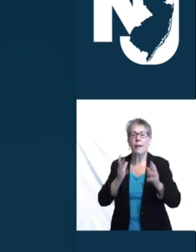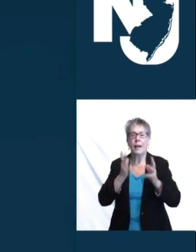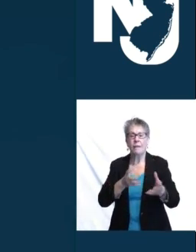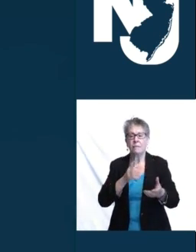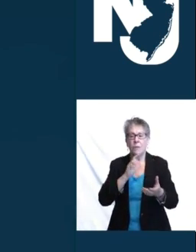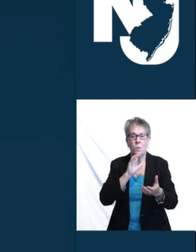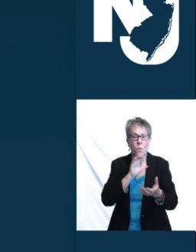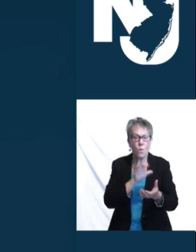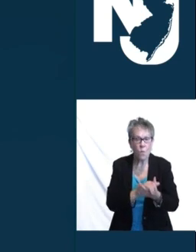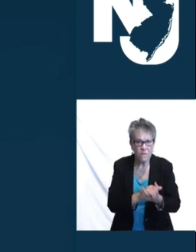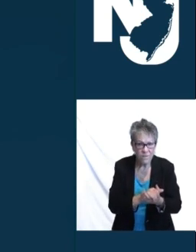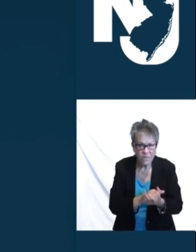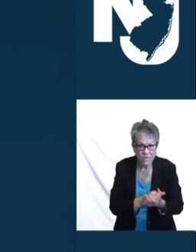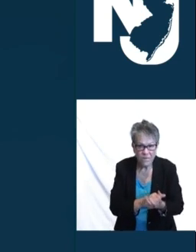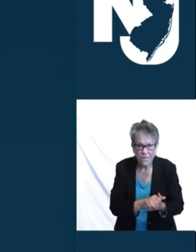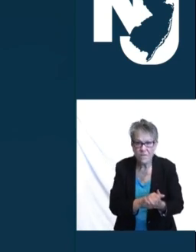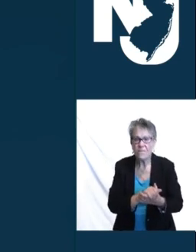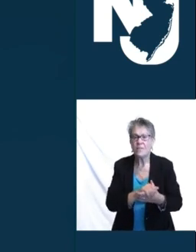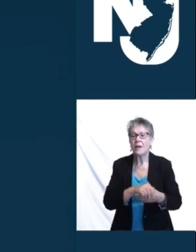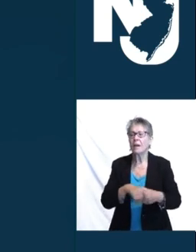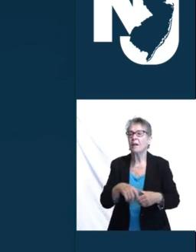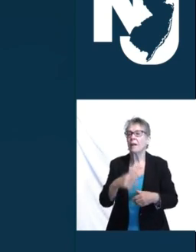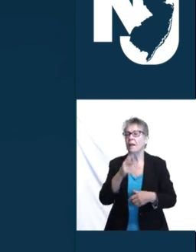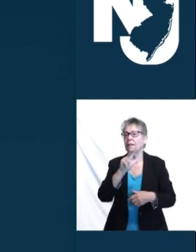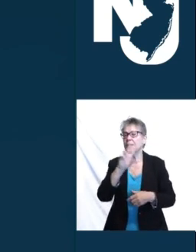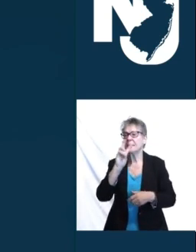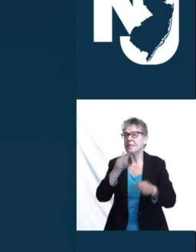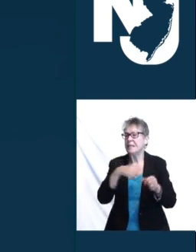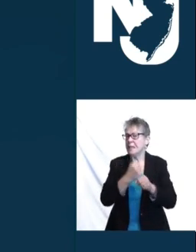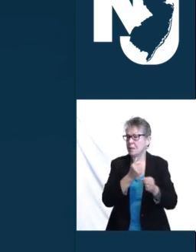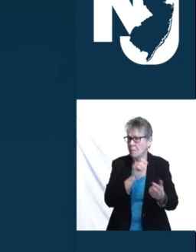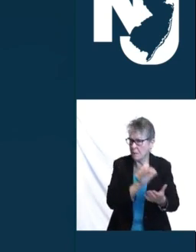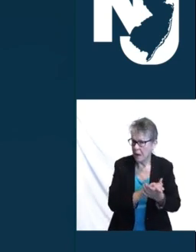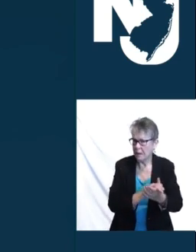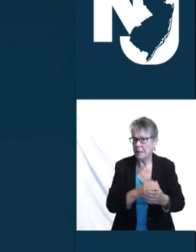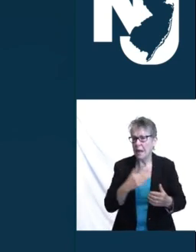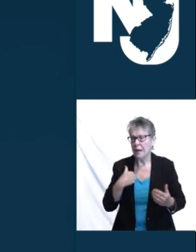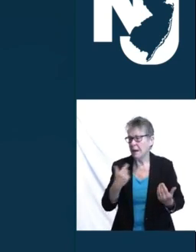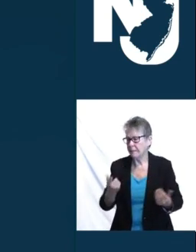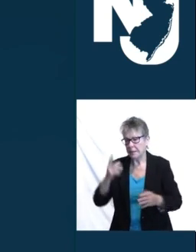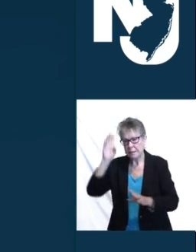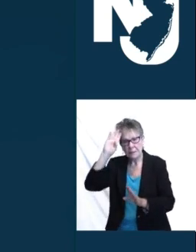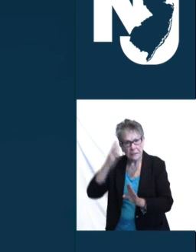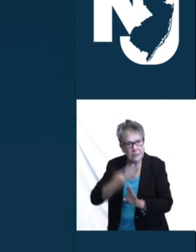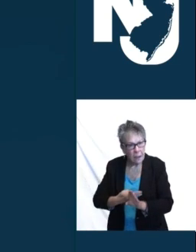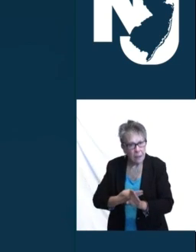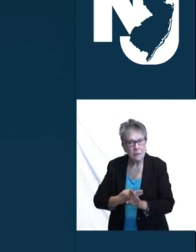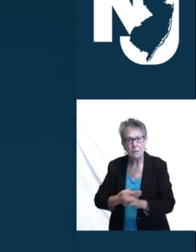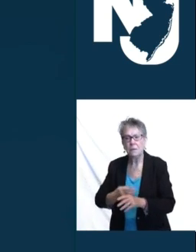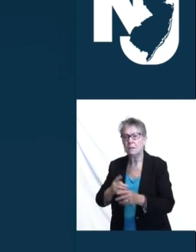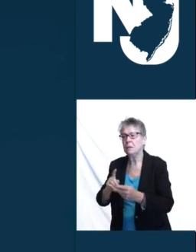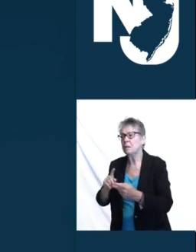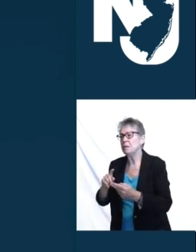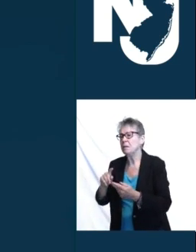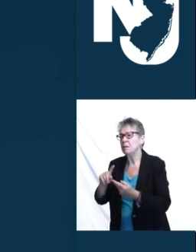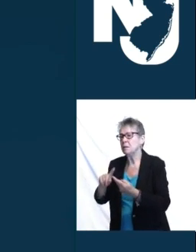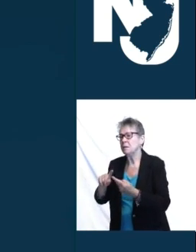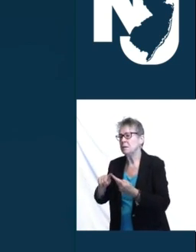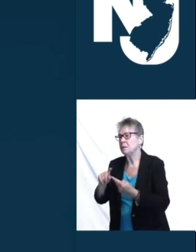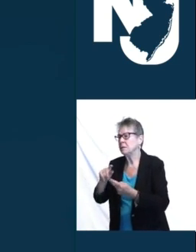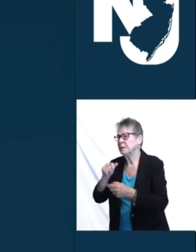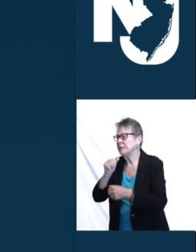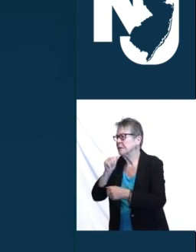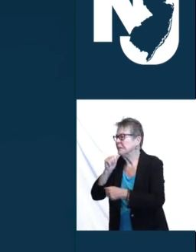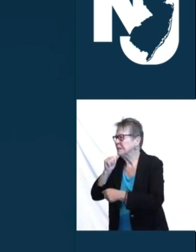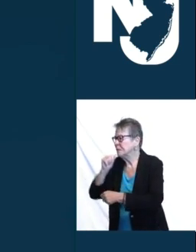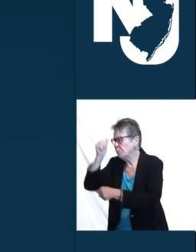week ago, after 36 years together, along with his sons, Jonathan and Michael. He also left a sister, Elaine, and his niece,